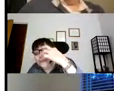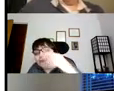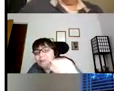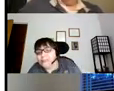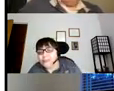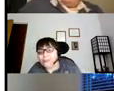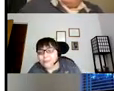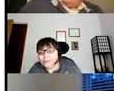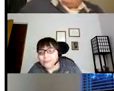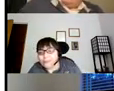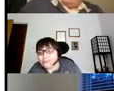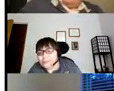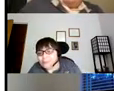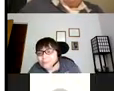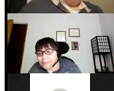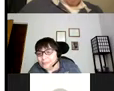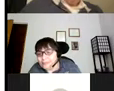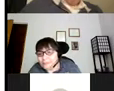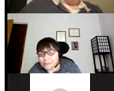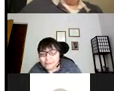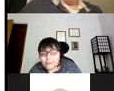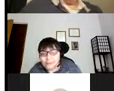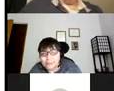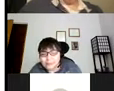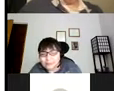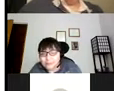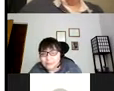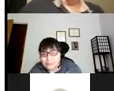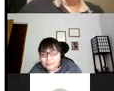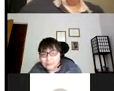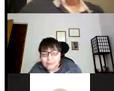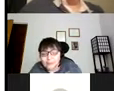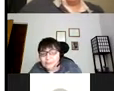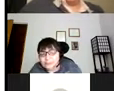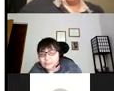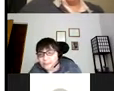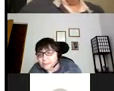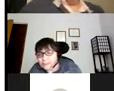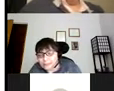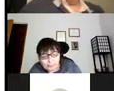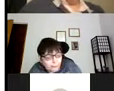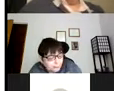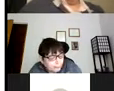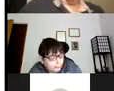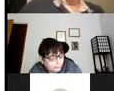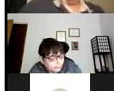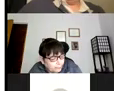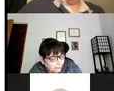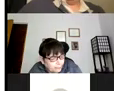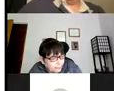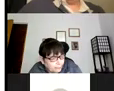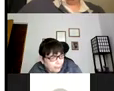while Thomas often gets a bad rap for doubt, I think doubt is it's okay